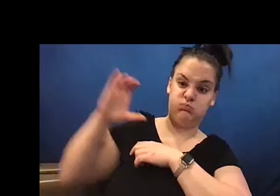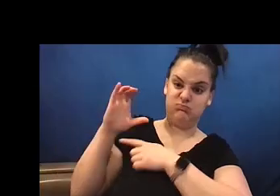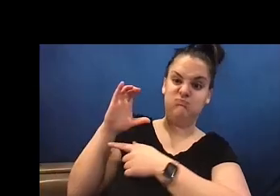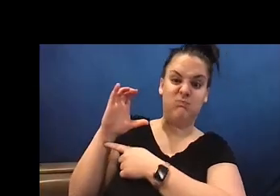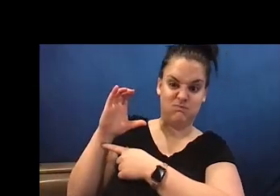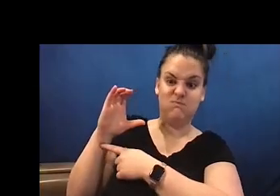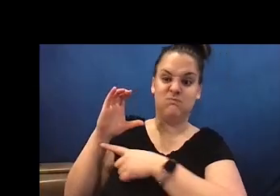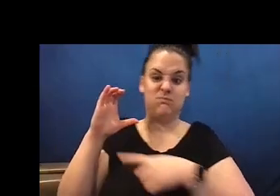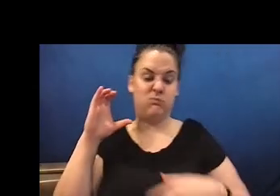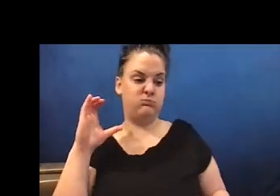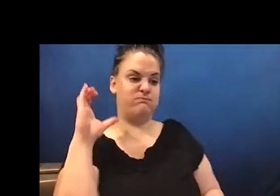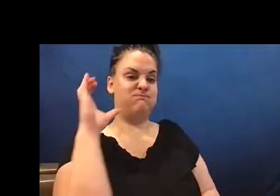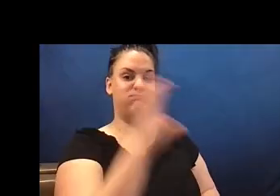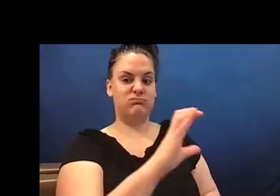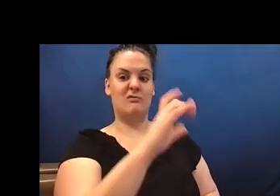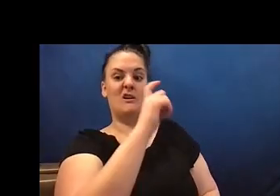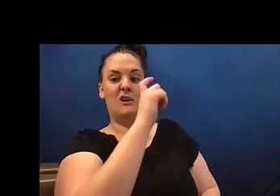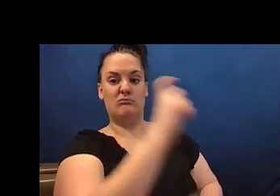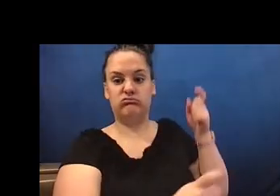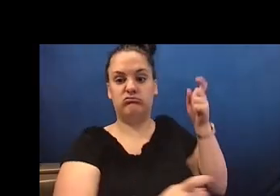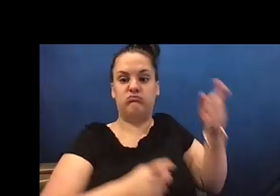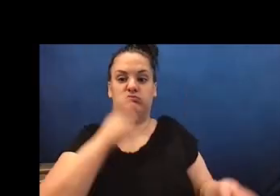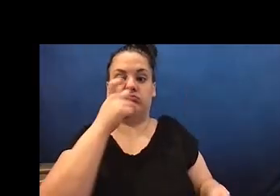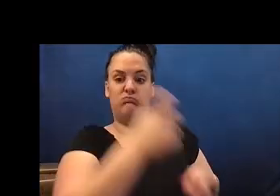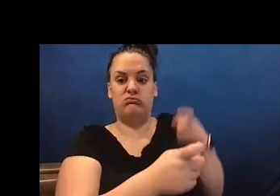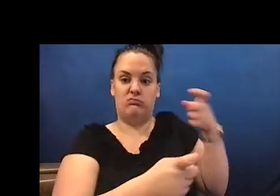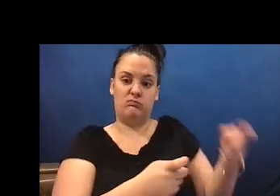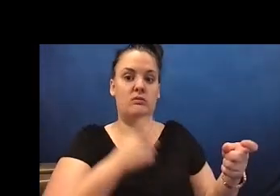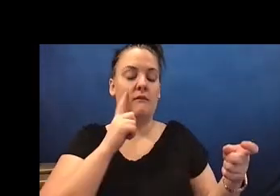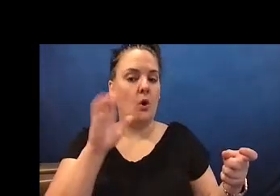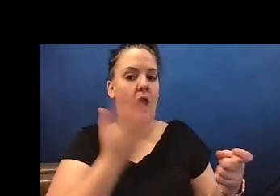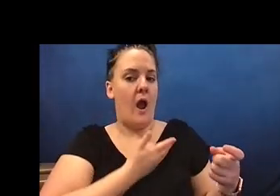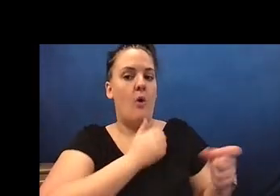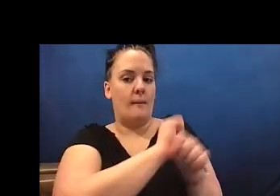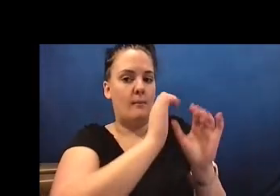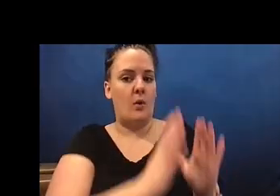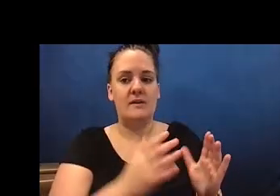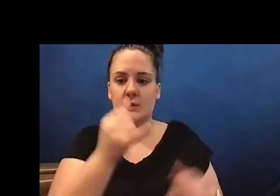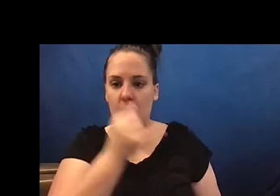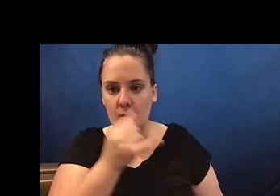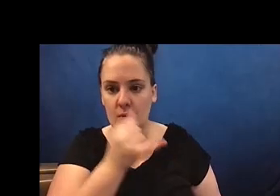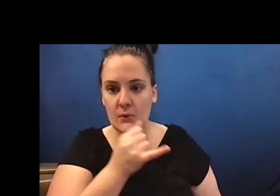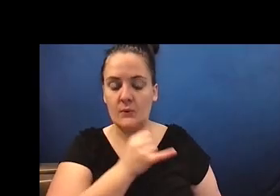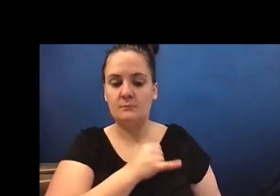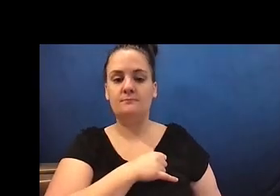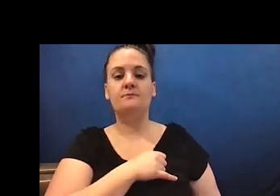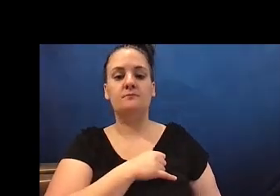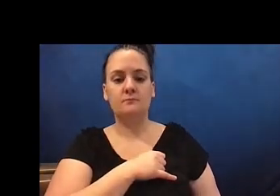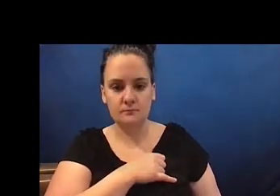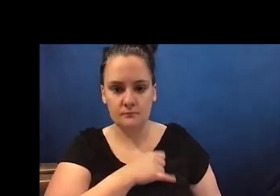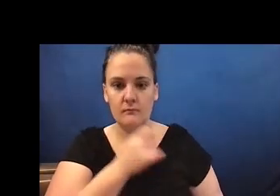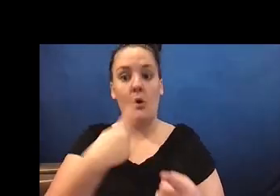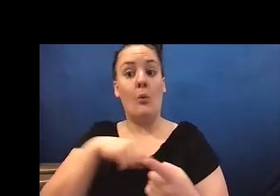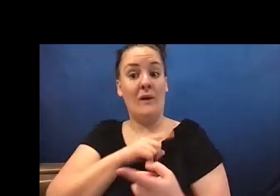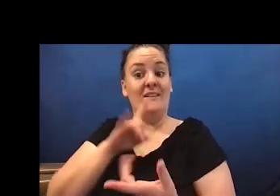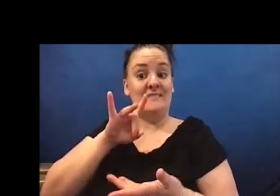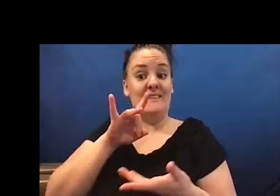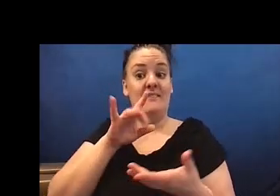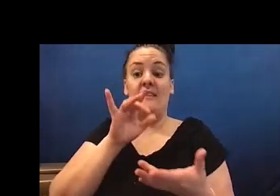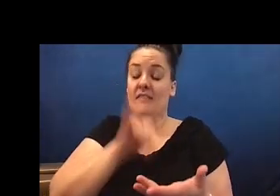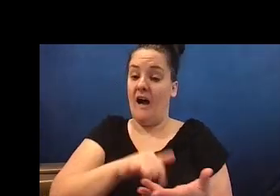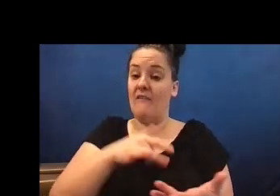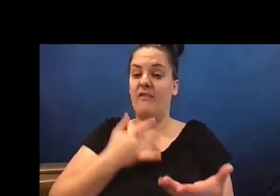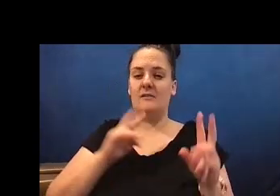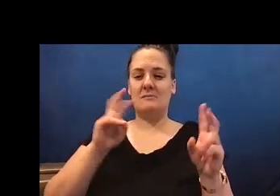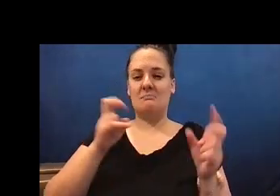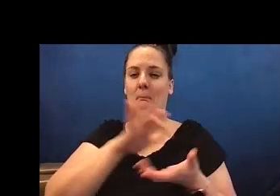And we were able to really invest in that and double down. And that's paid off many, many times over, whether it's